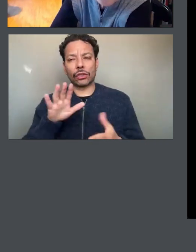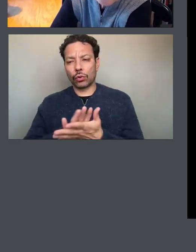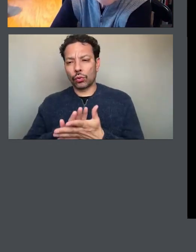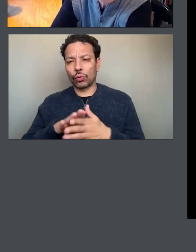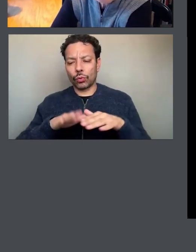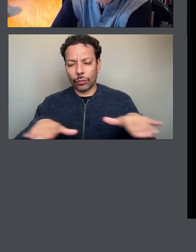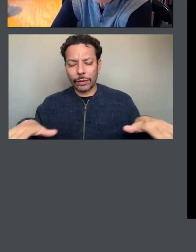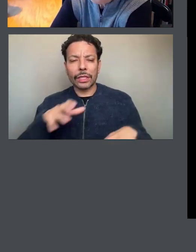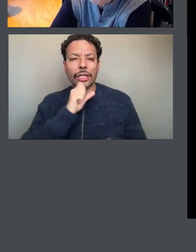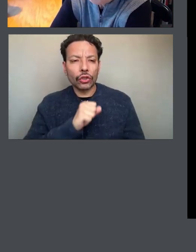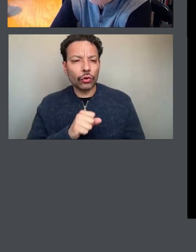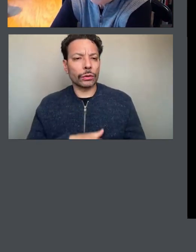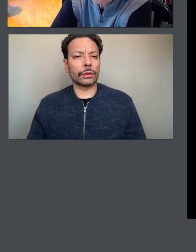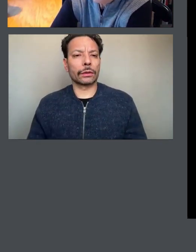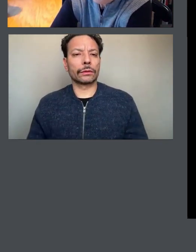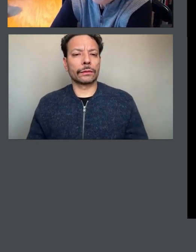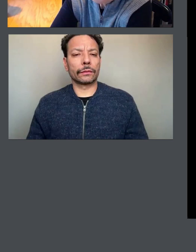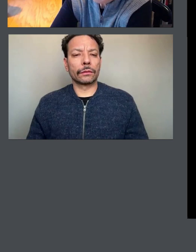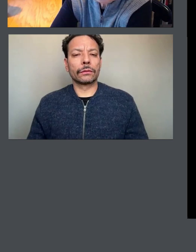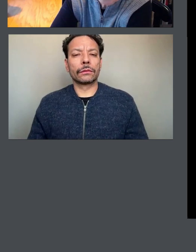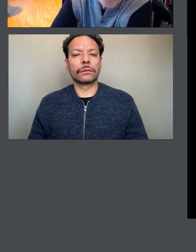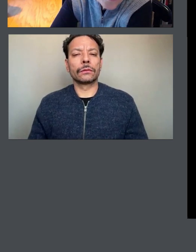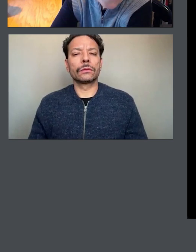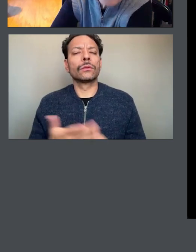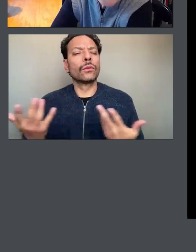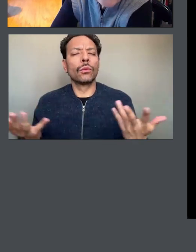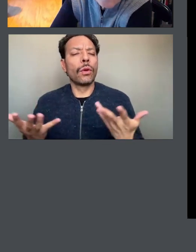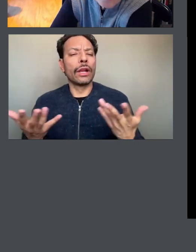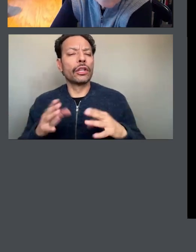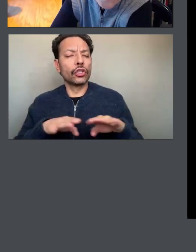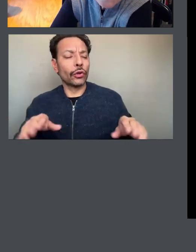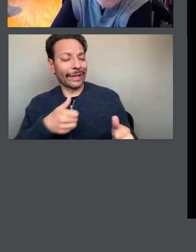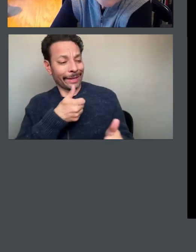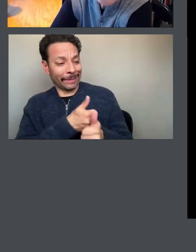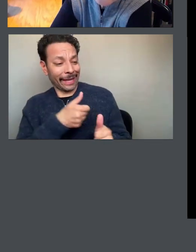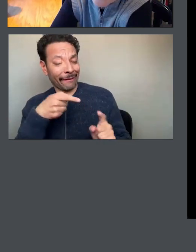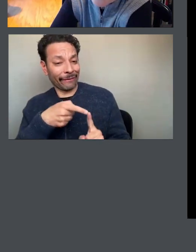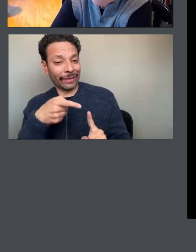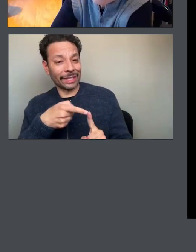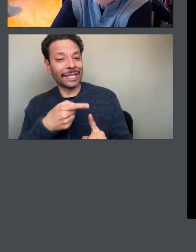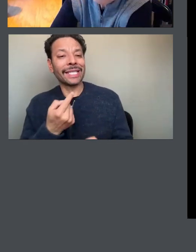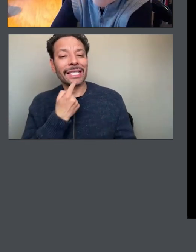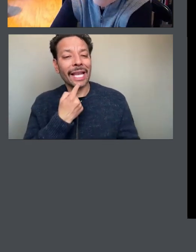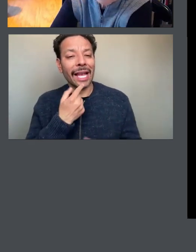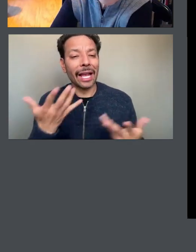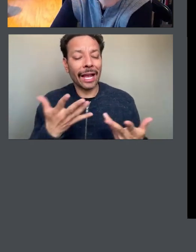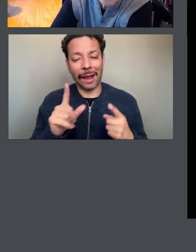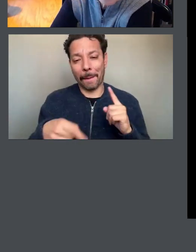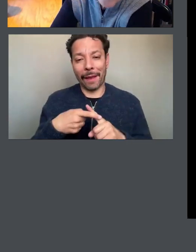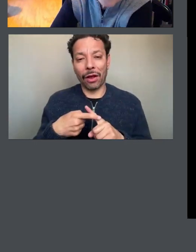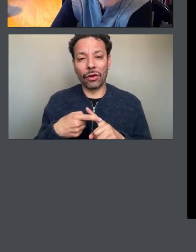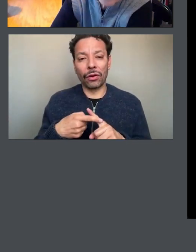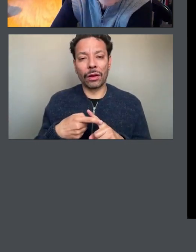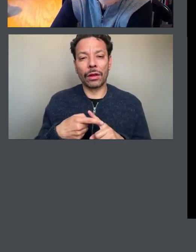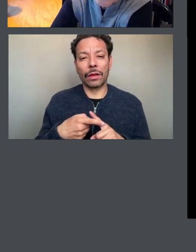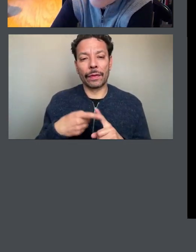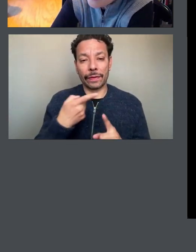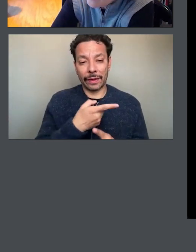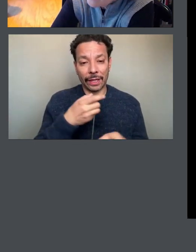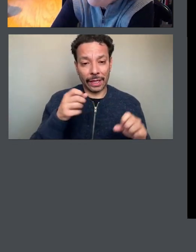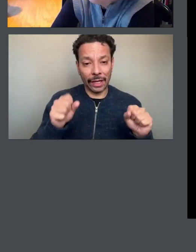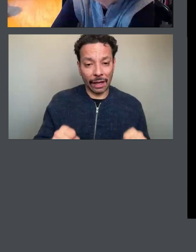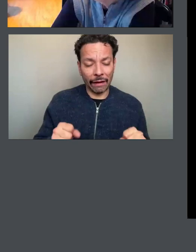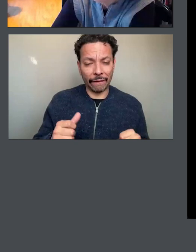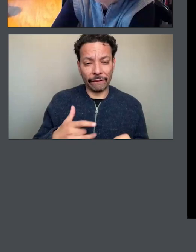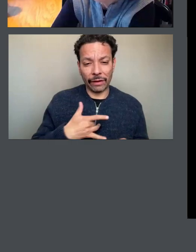children? In other words, what do children themselves say about whether or not they are